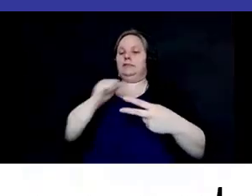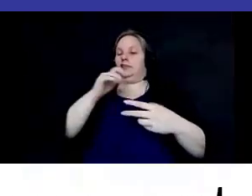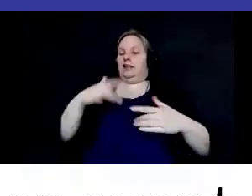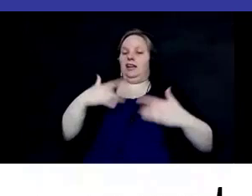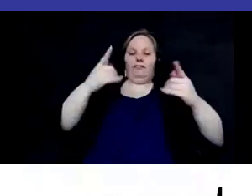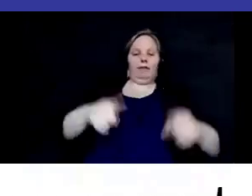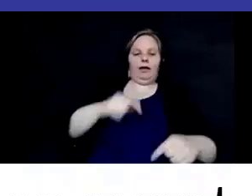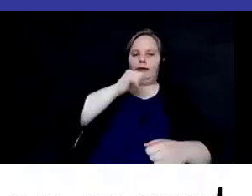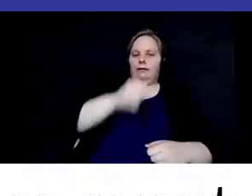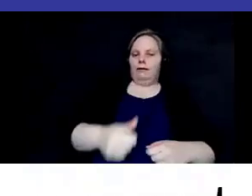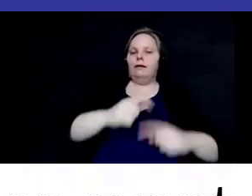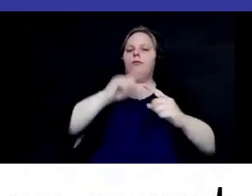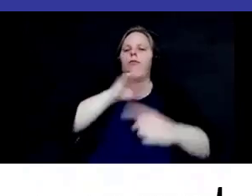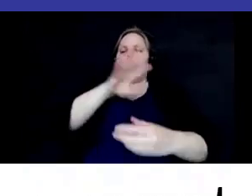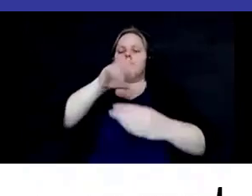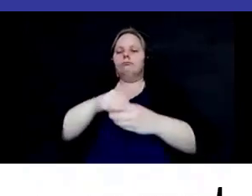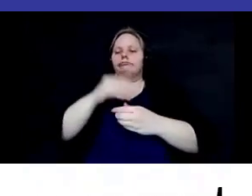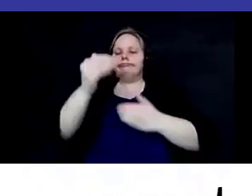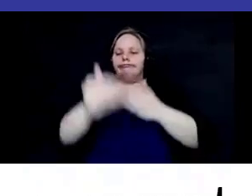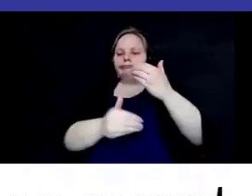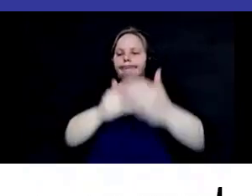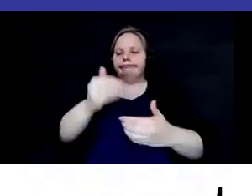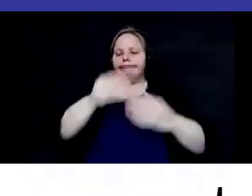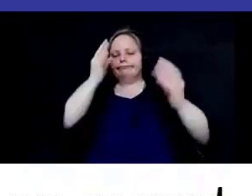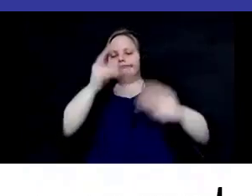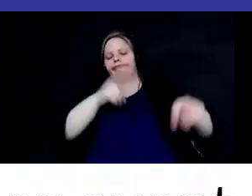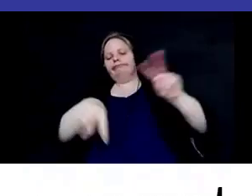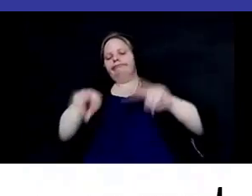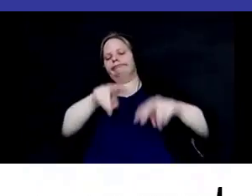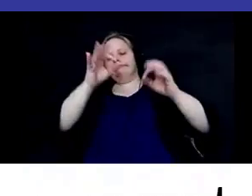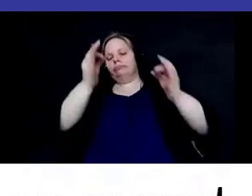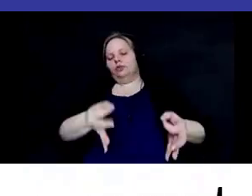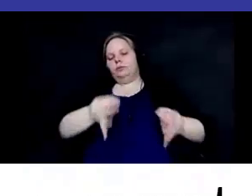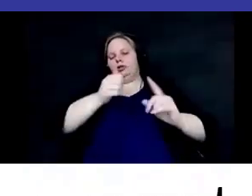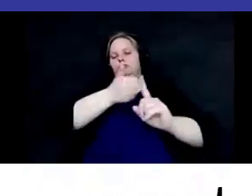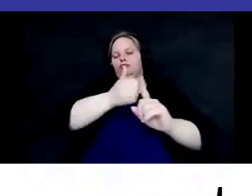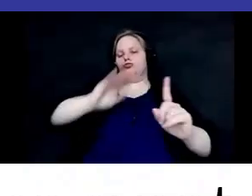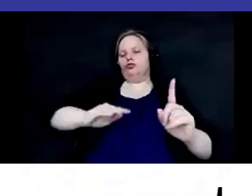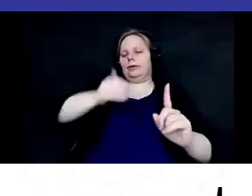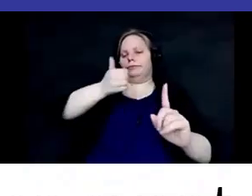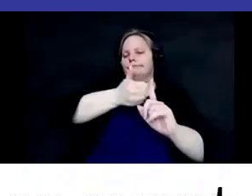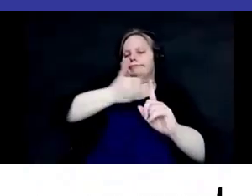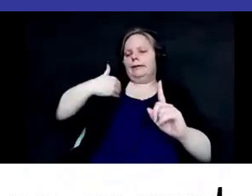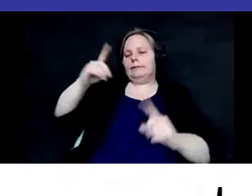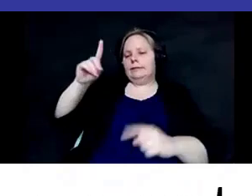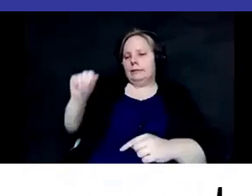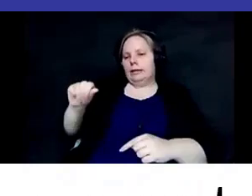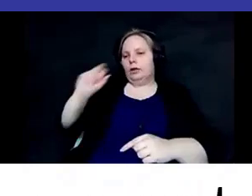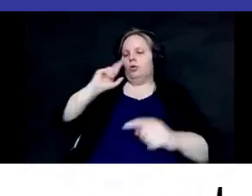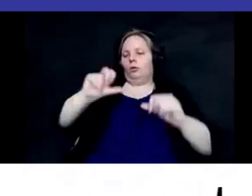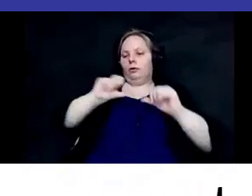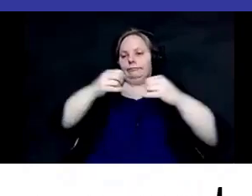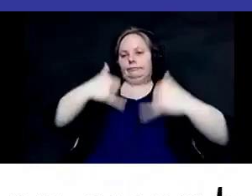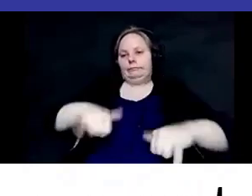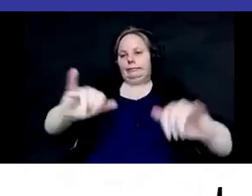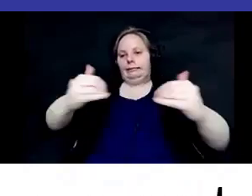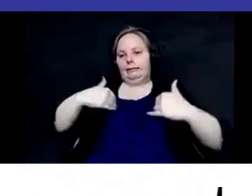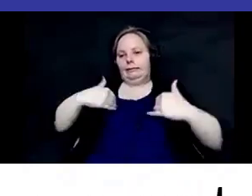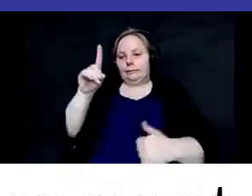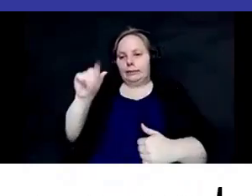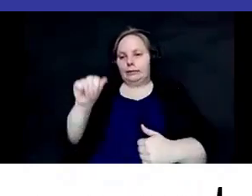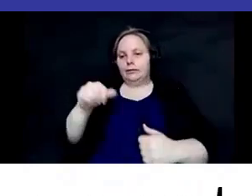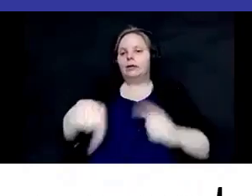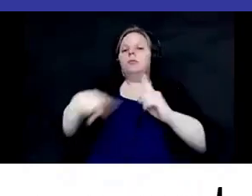of procedures to determine if the child is a child with a disability or continues to be, and to determine